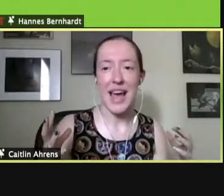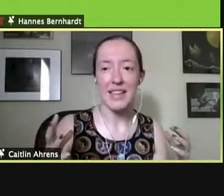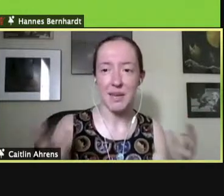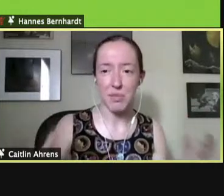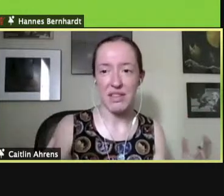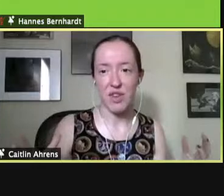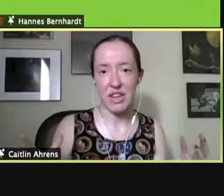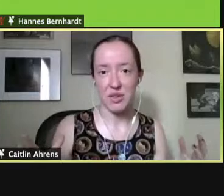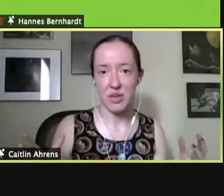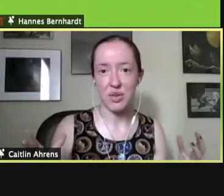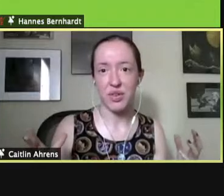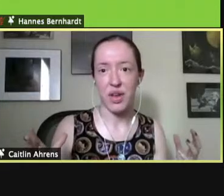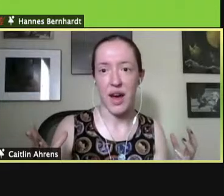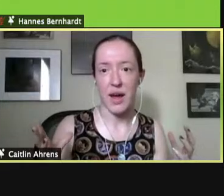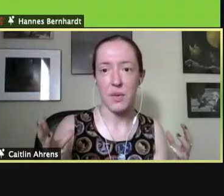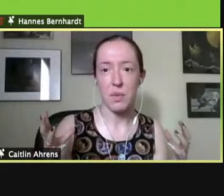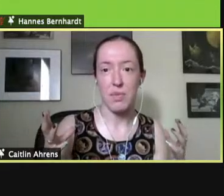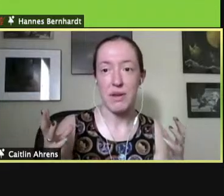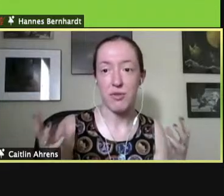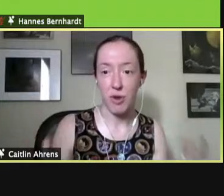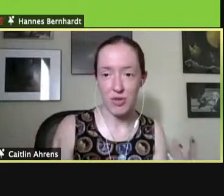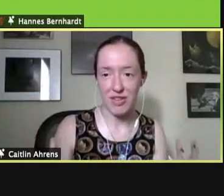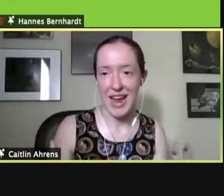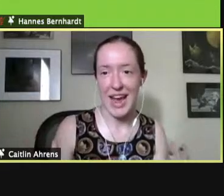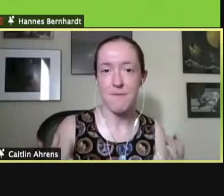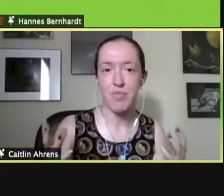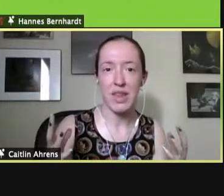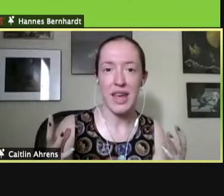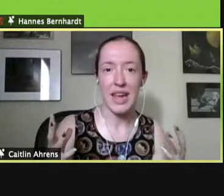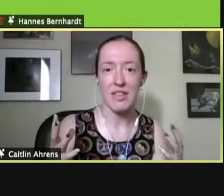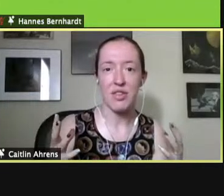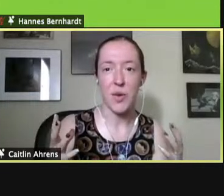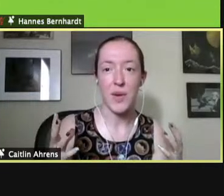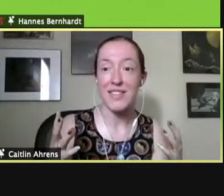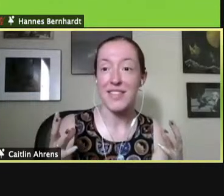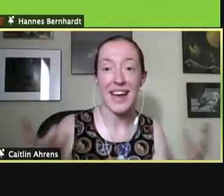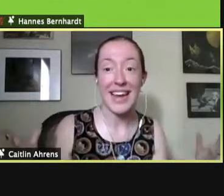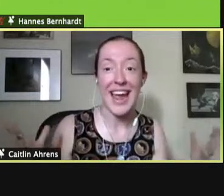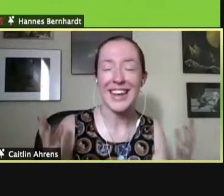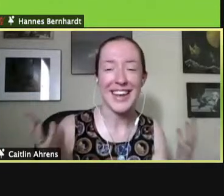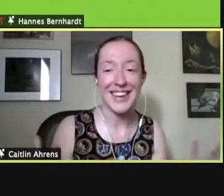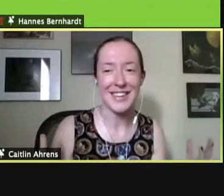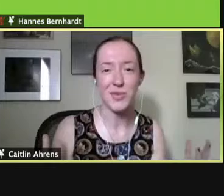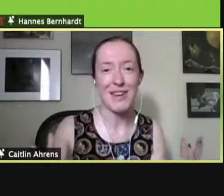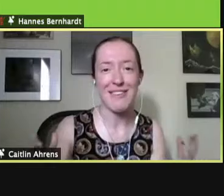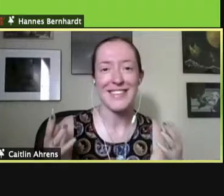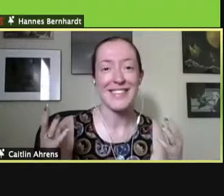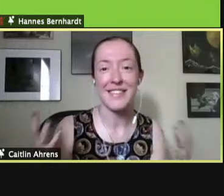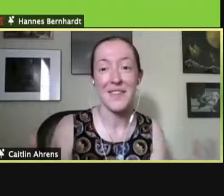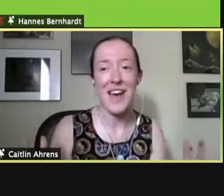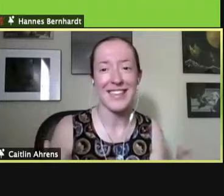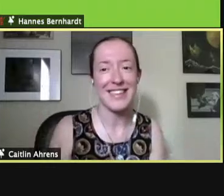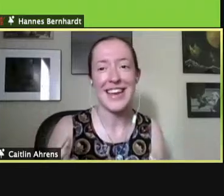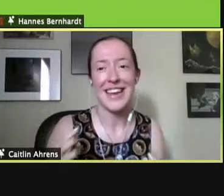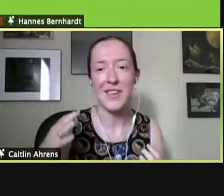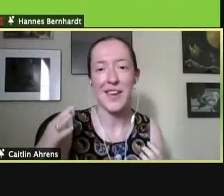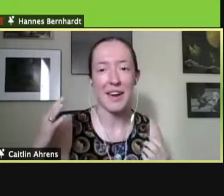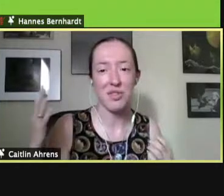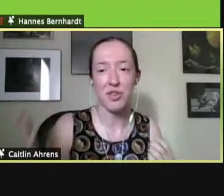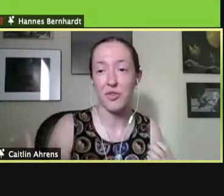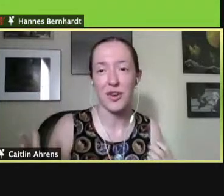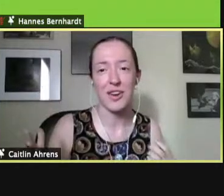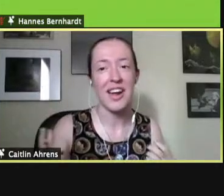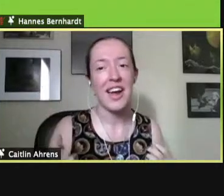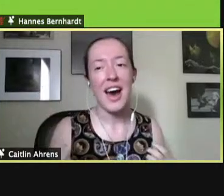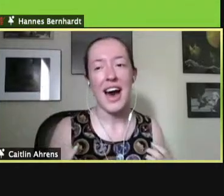temperatures that some of these volatiles would be frozen at. And so it's, again, not just water ice. It's so fascinating. You can